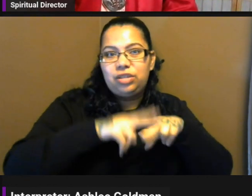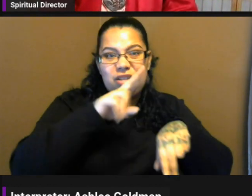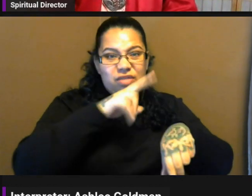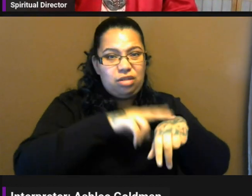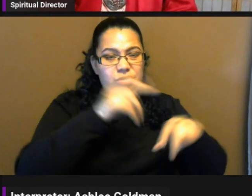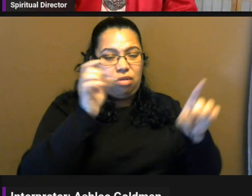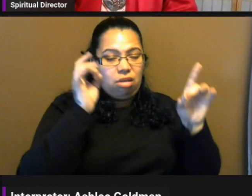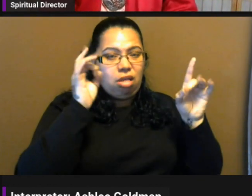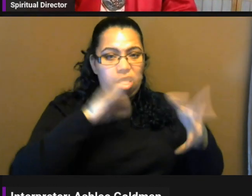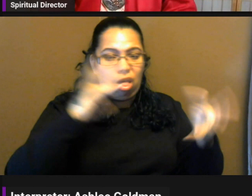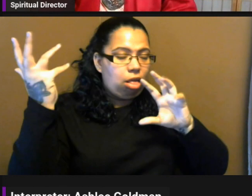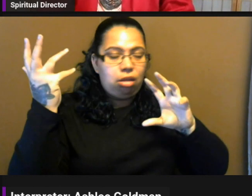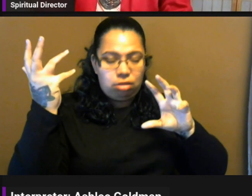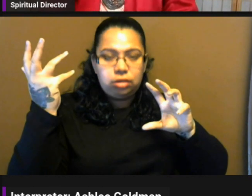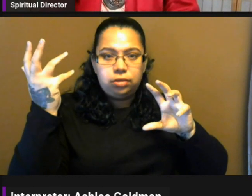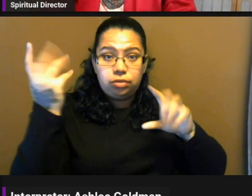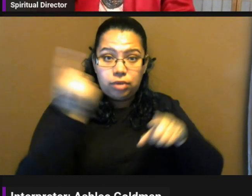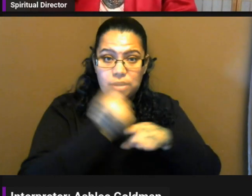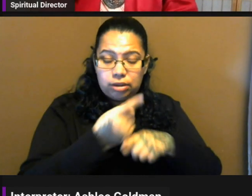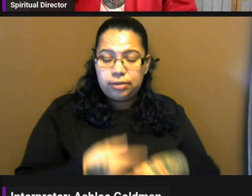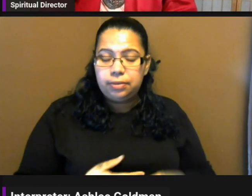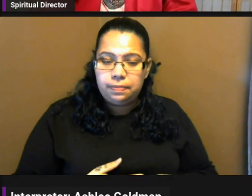of natural disasters.